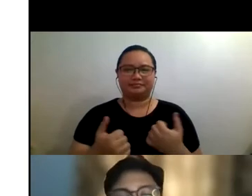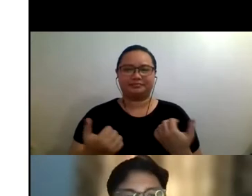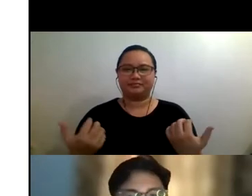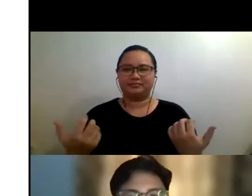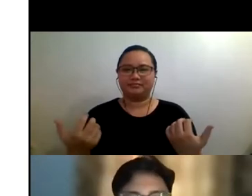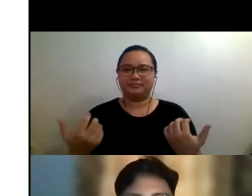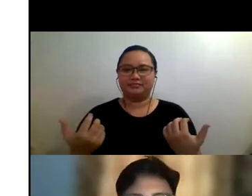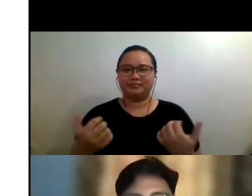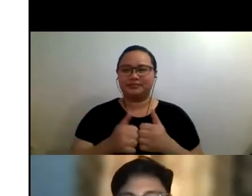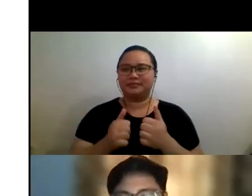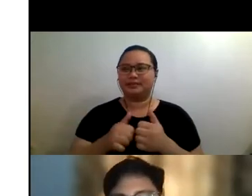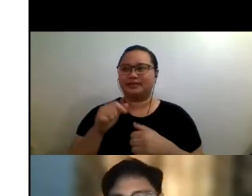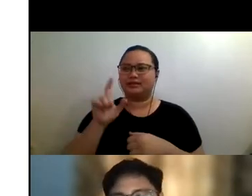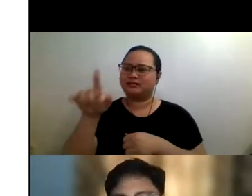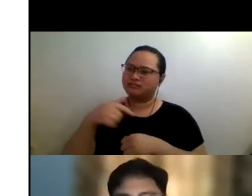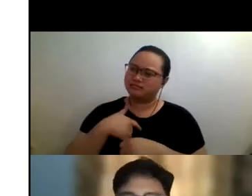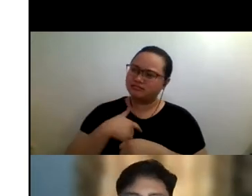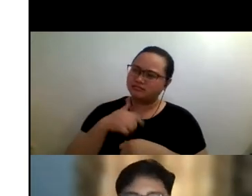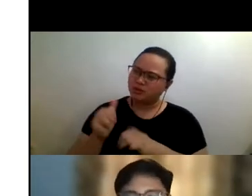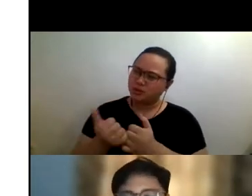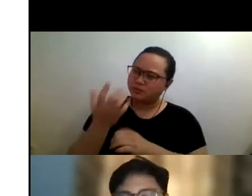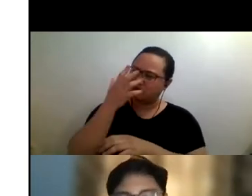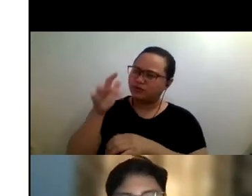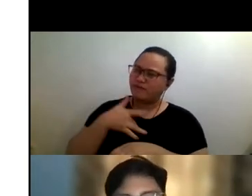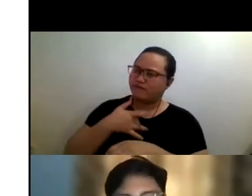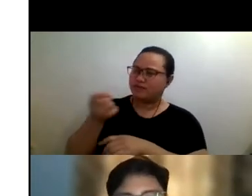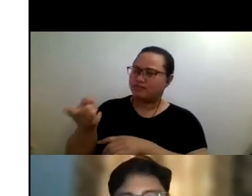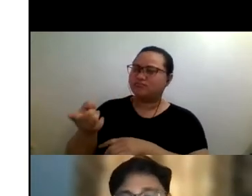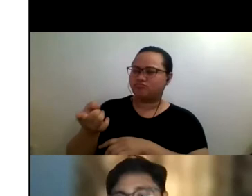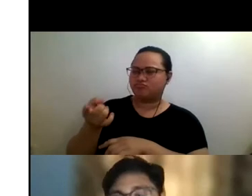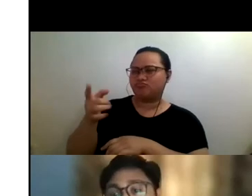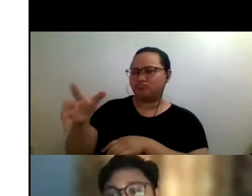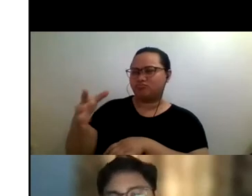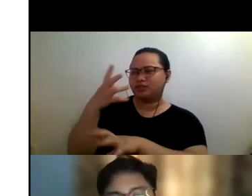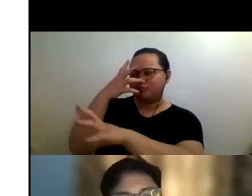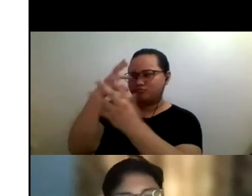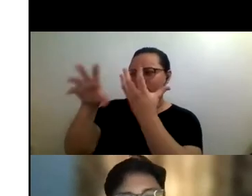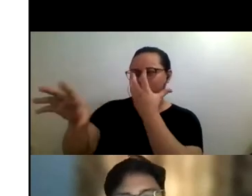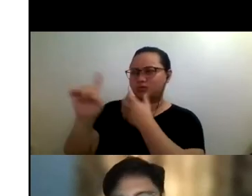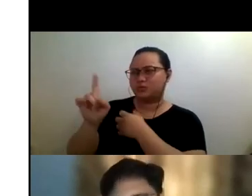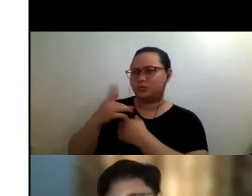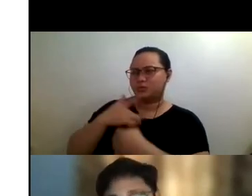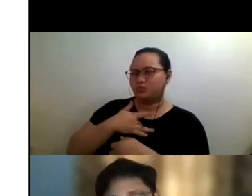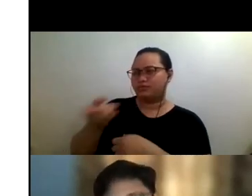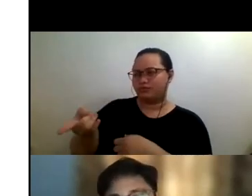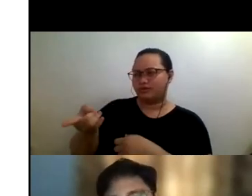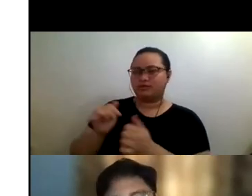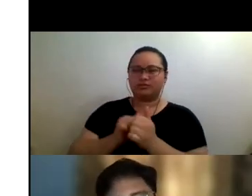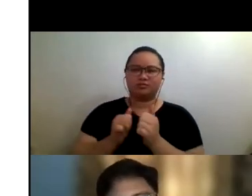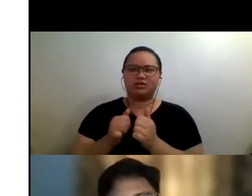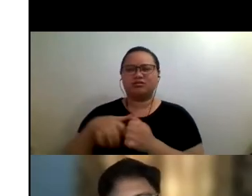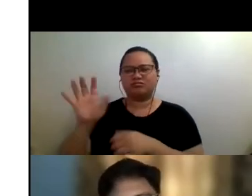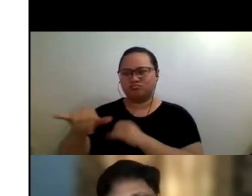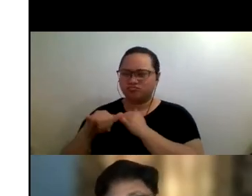or feeling how they feel. So but tagalized, di ba, we call it like pakikiramay. Pakikiramay, on the other